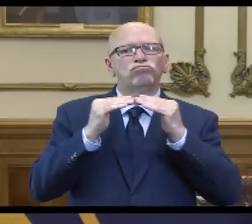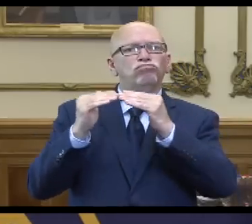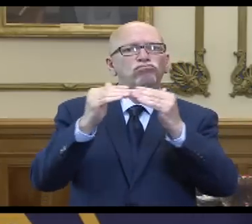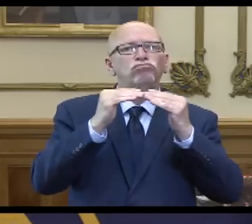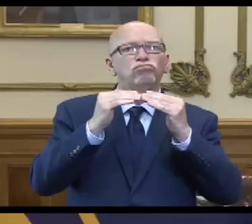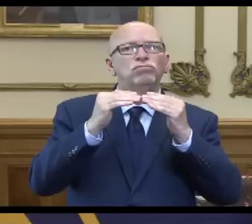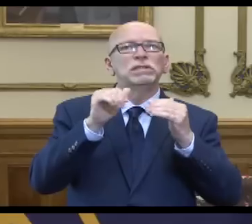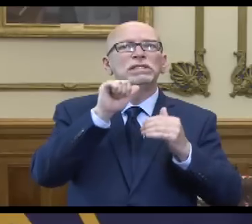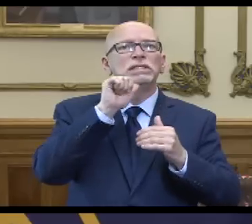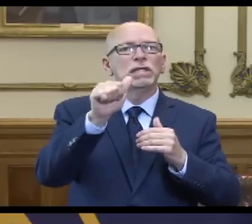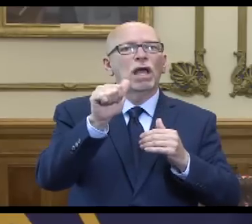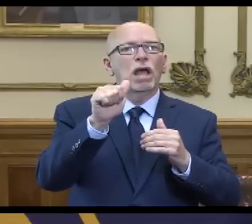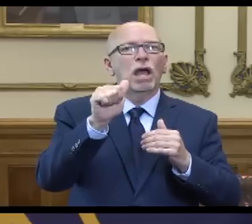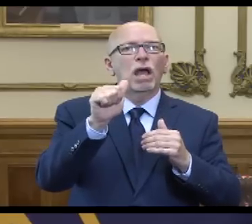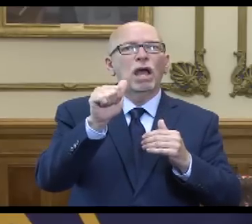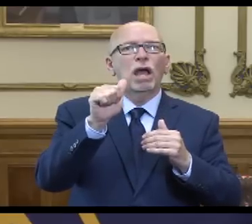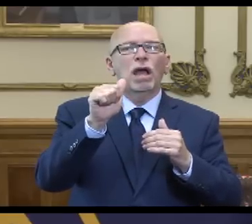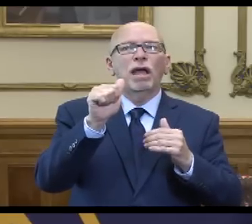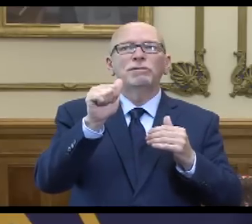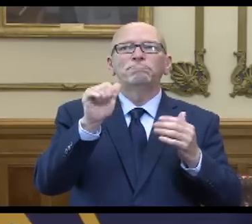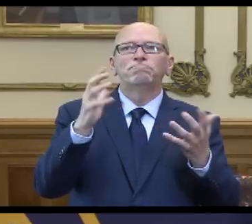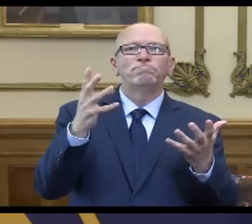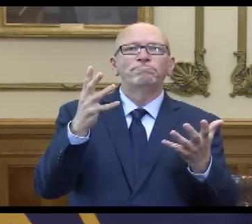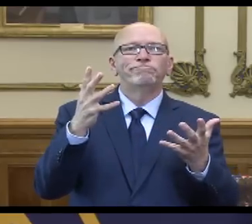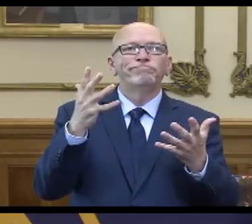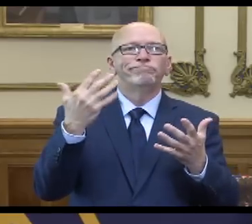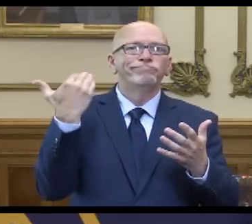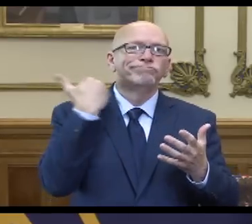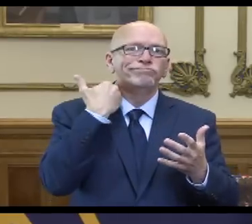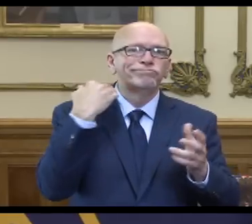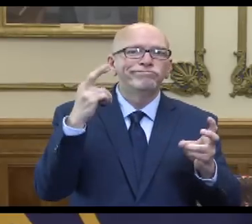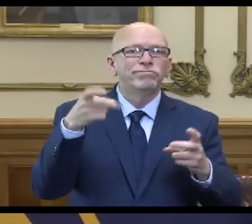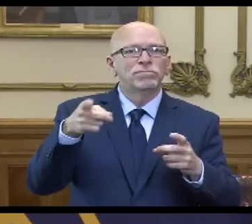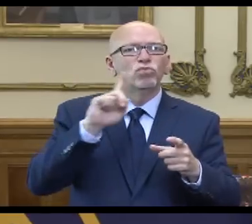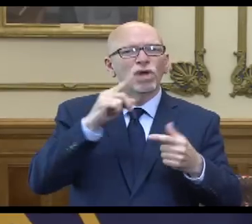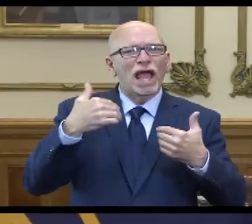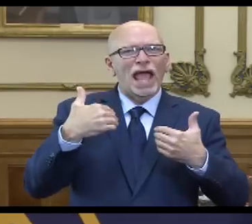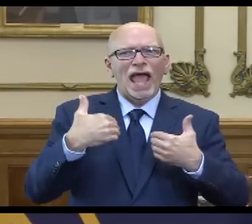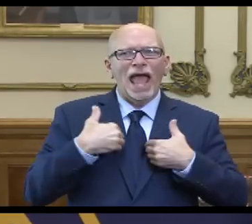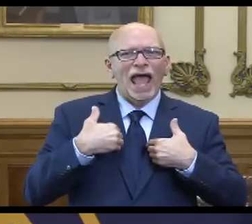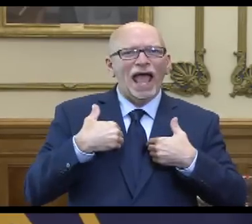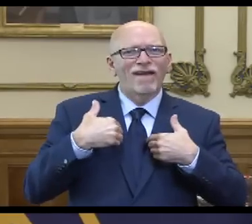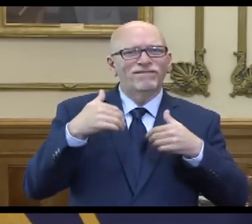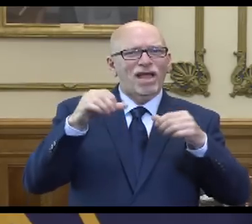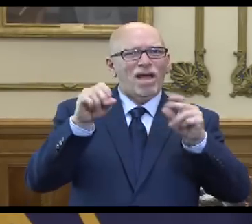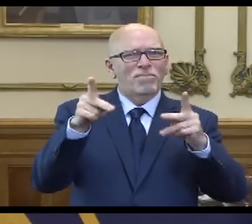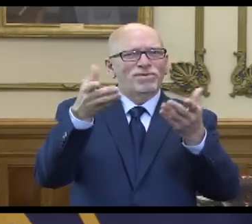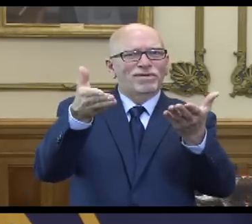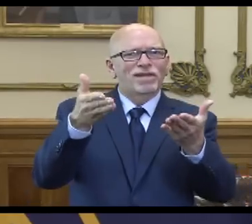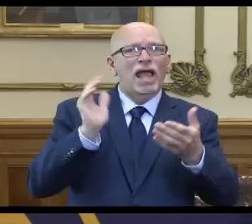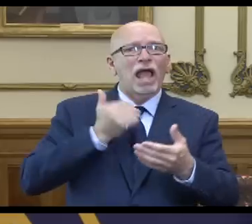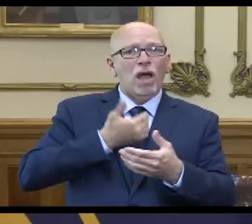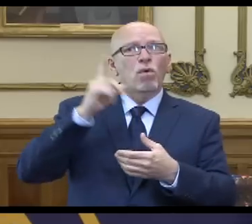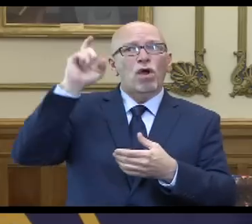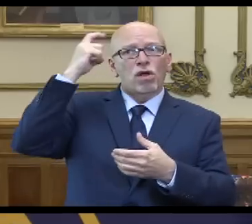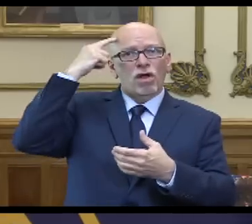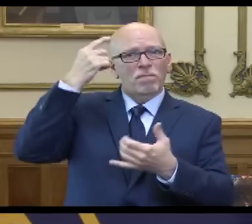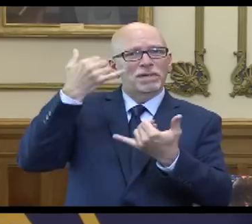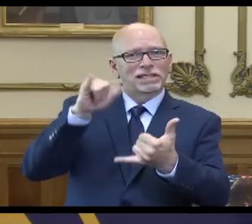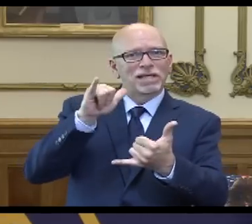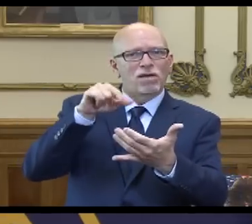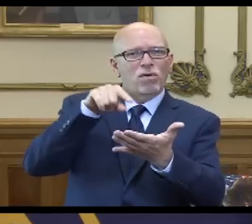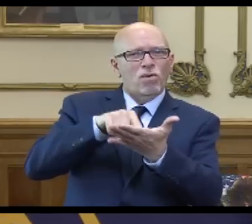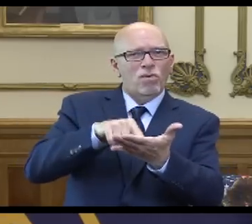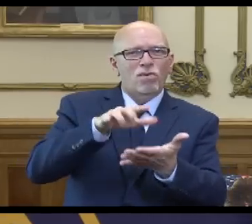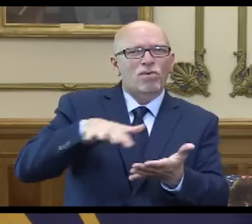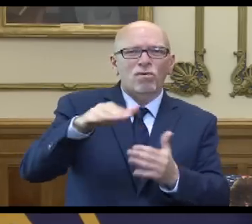in fact, bankrupt. That there was a promissory note written by our government, enshrined in